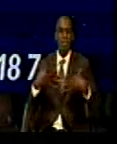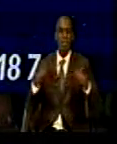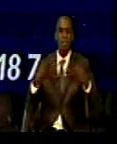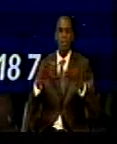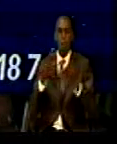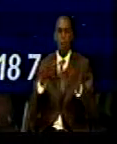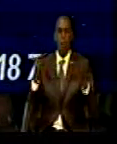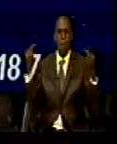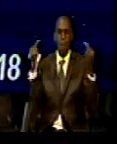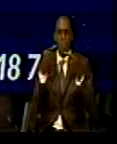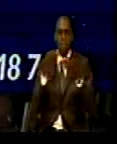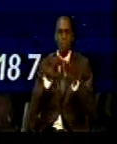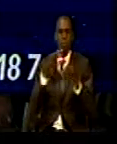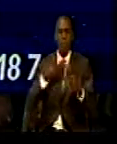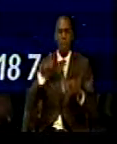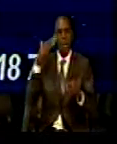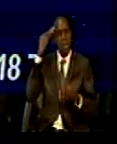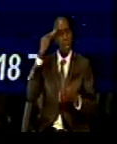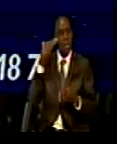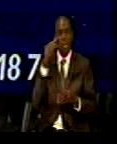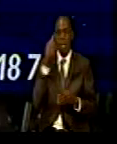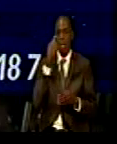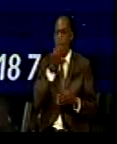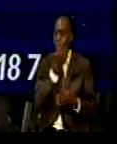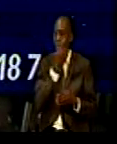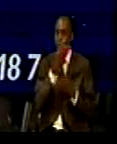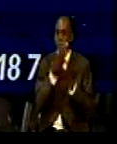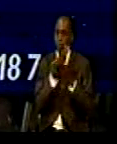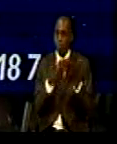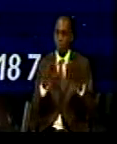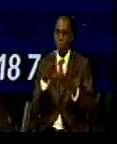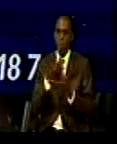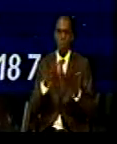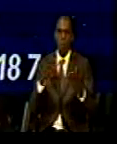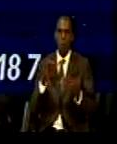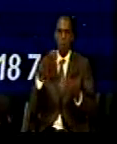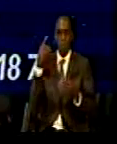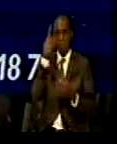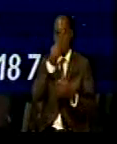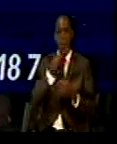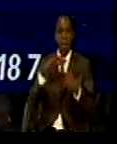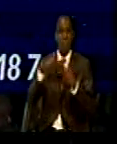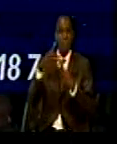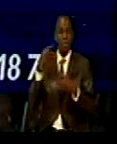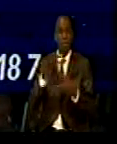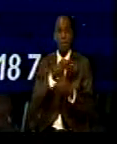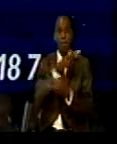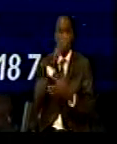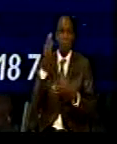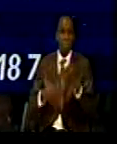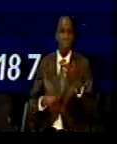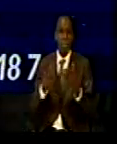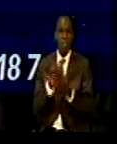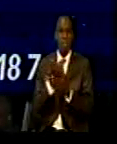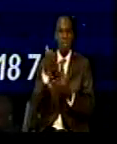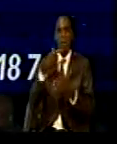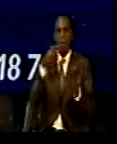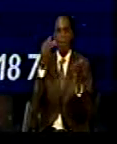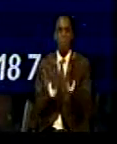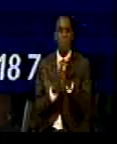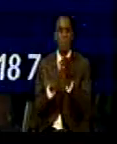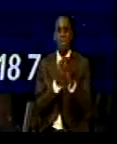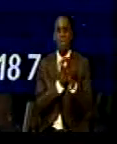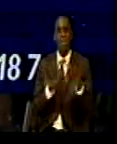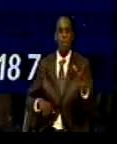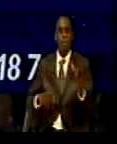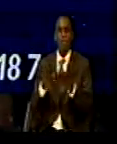eyes, and some part of my face after the final amen. Praise the Lord. Something about our